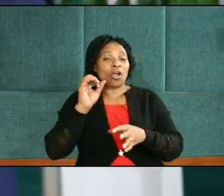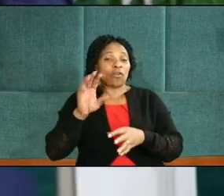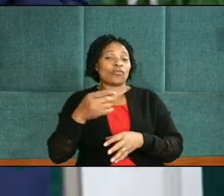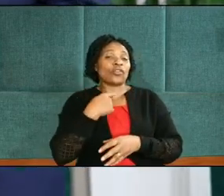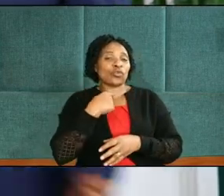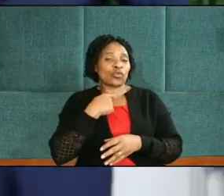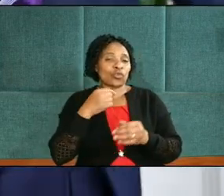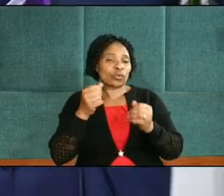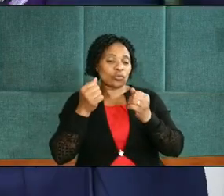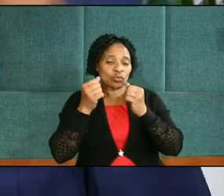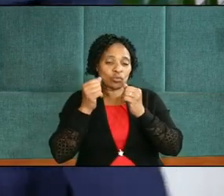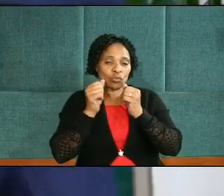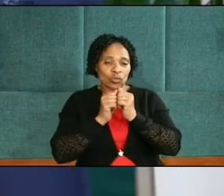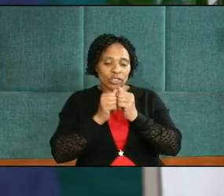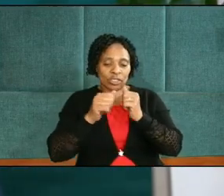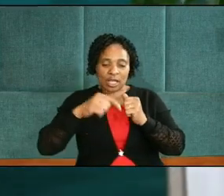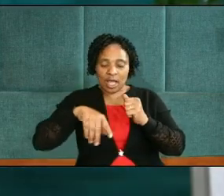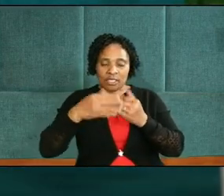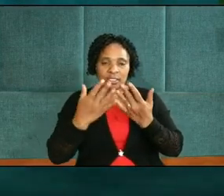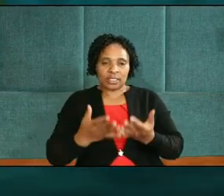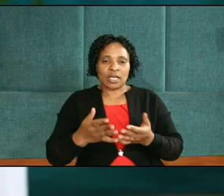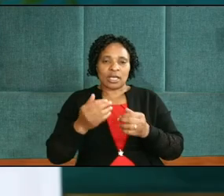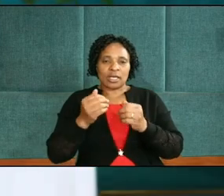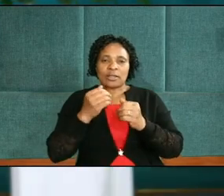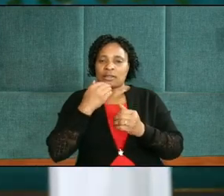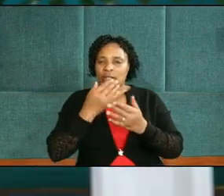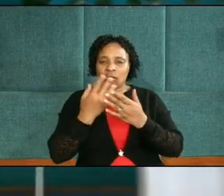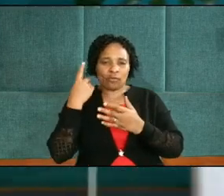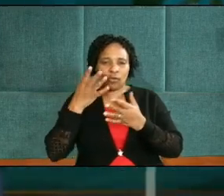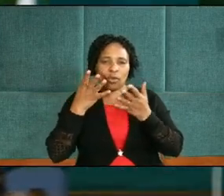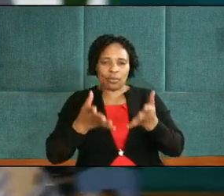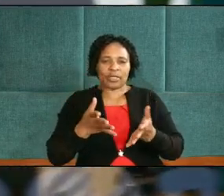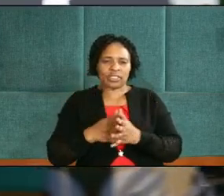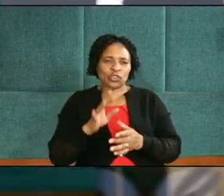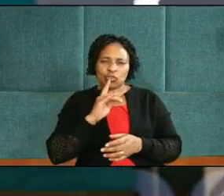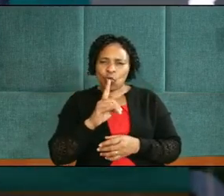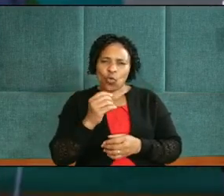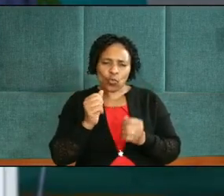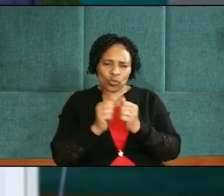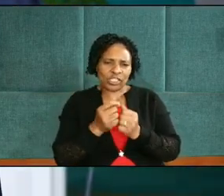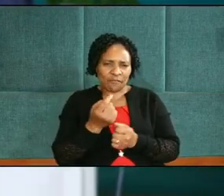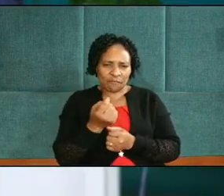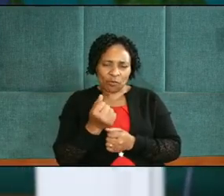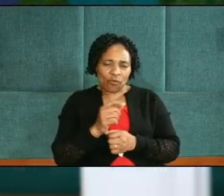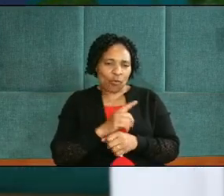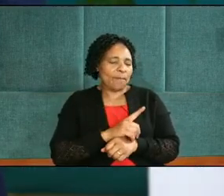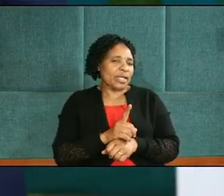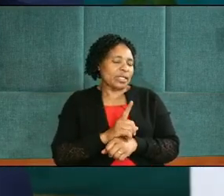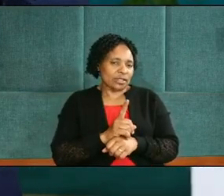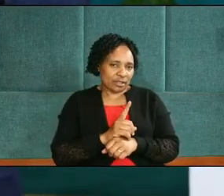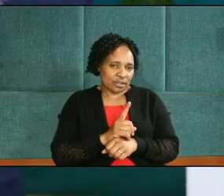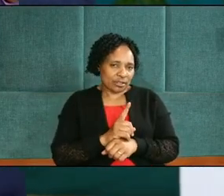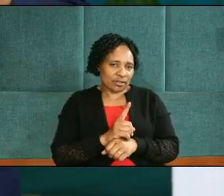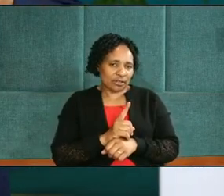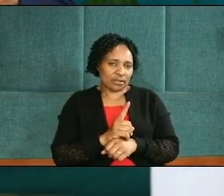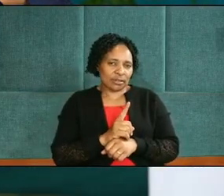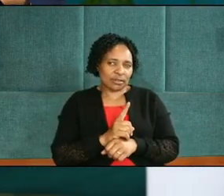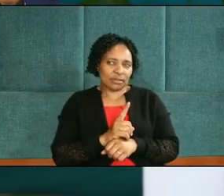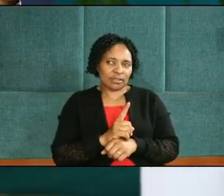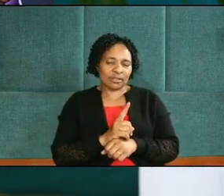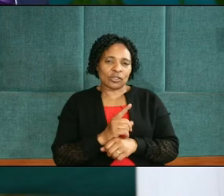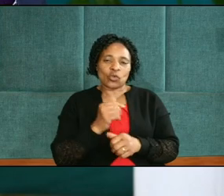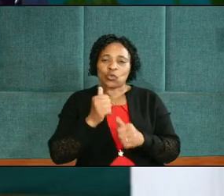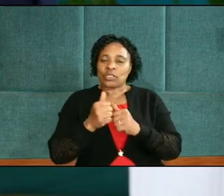for your presence here. So, for the next few minutes that are assigned to